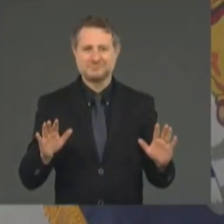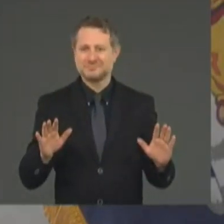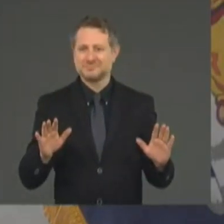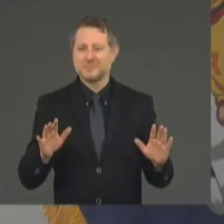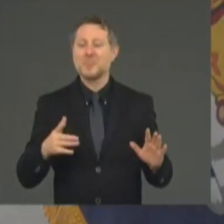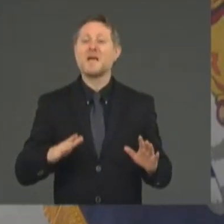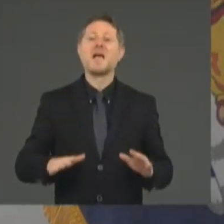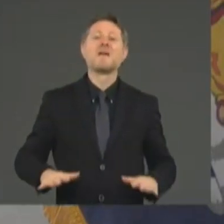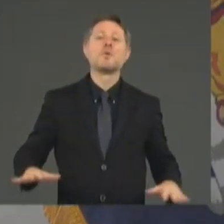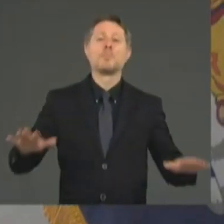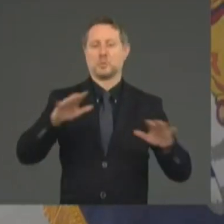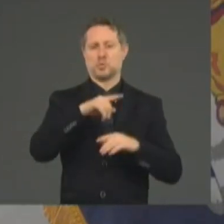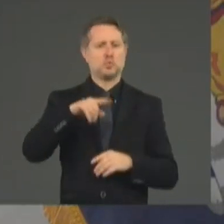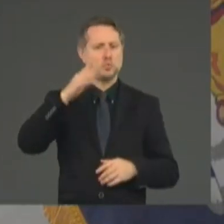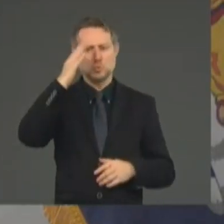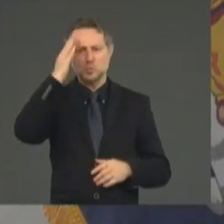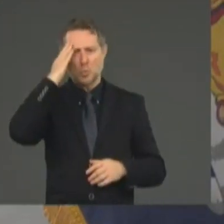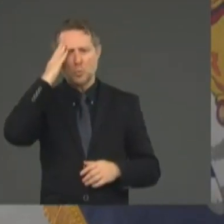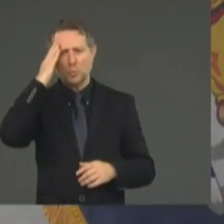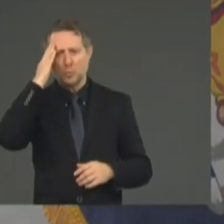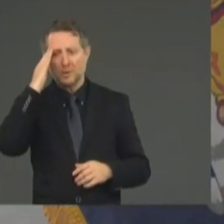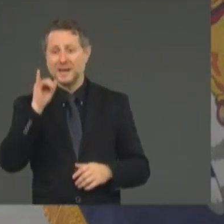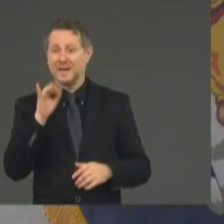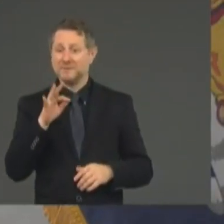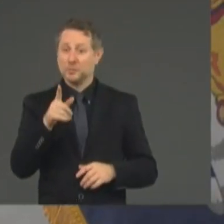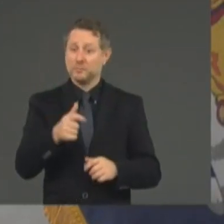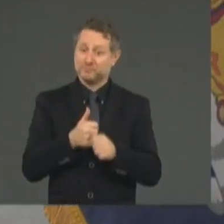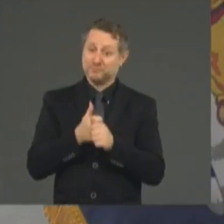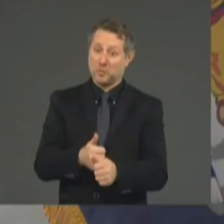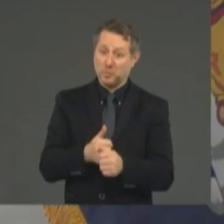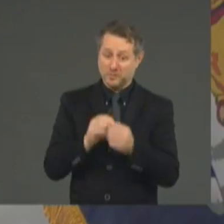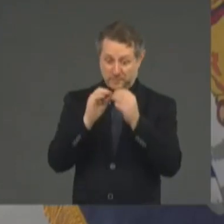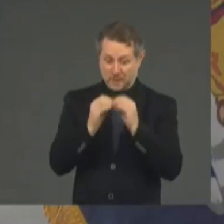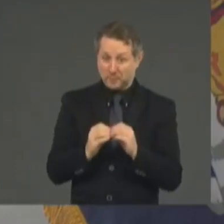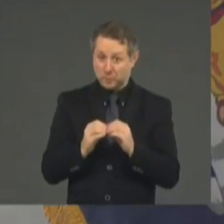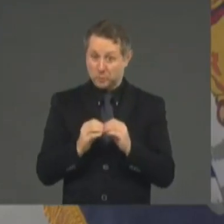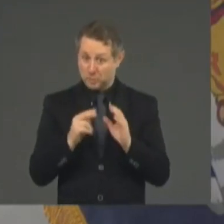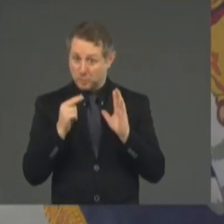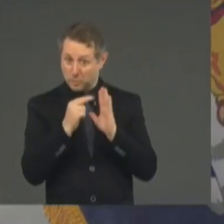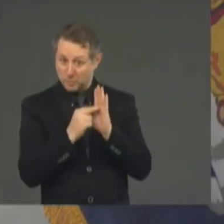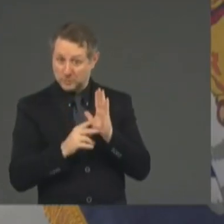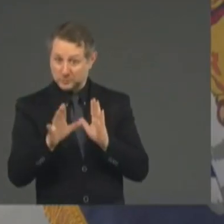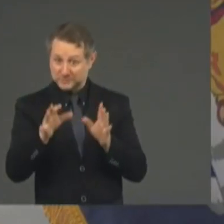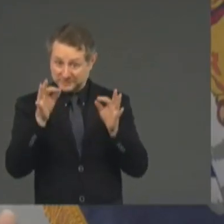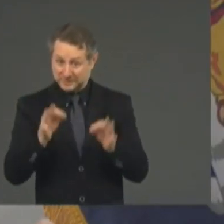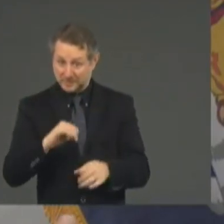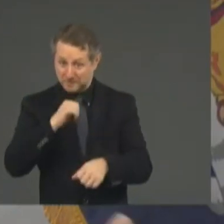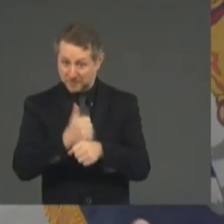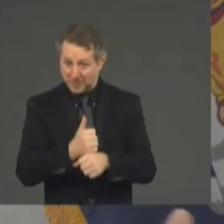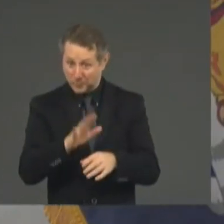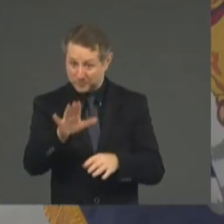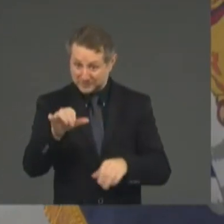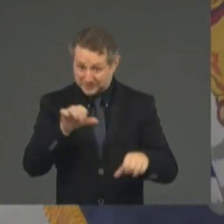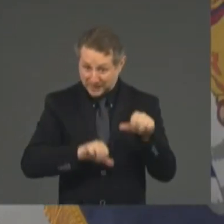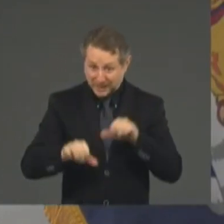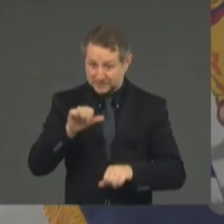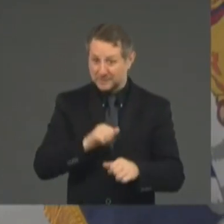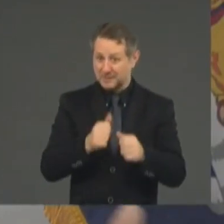will know, because if you follow the numbers and you follow the math, you will watch that infection